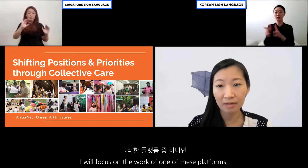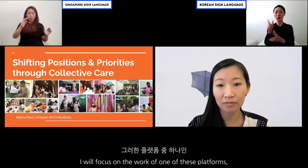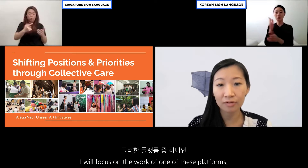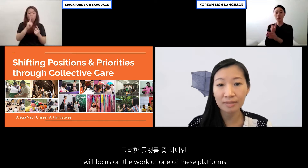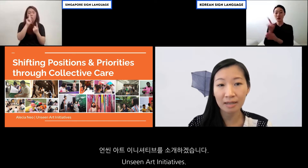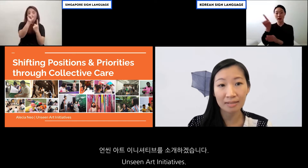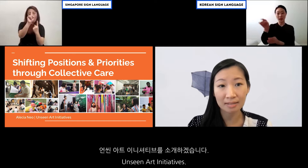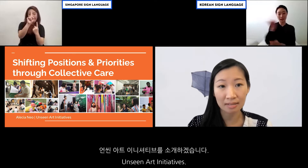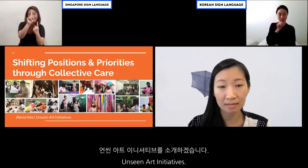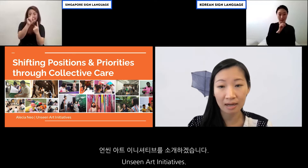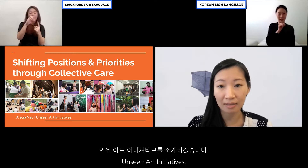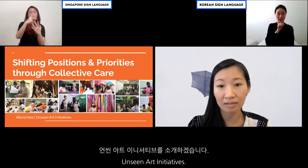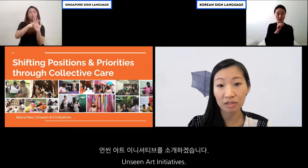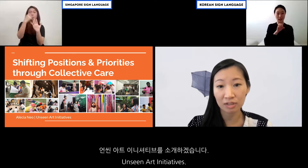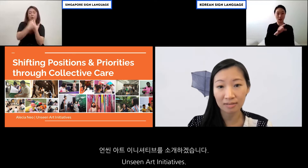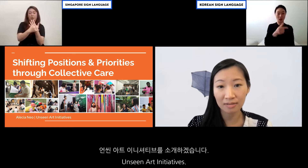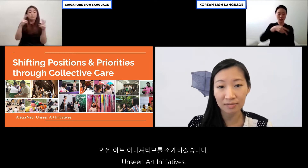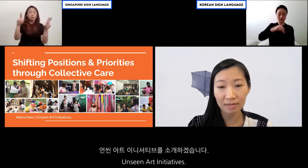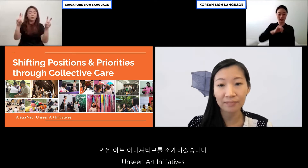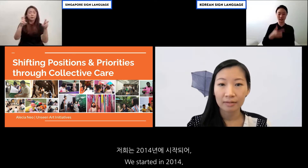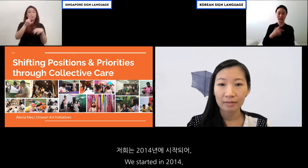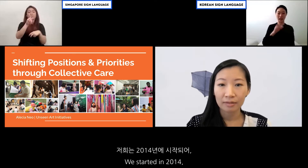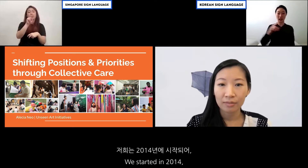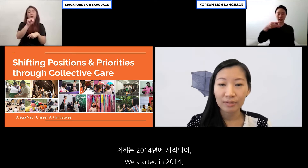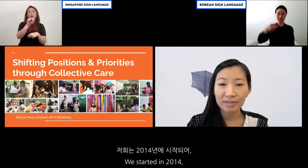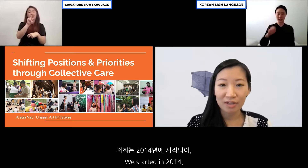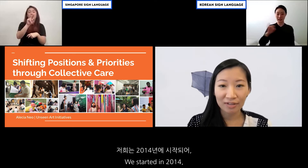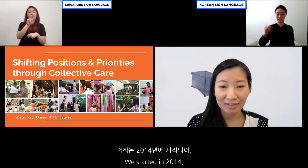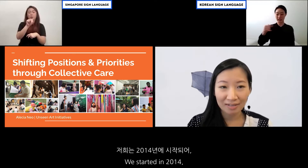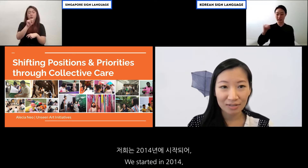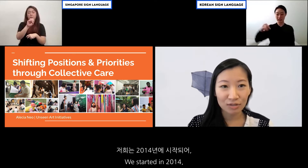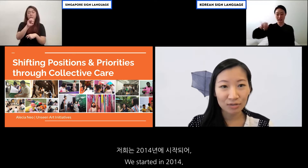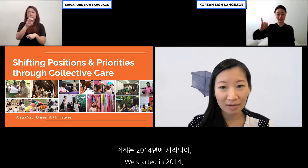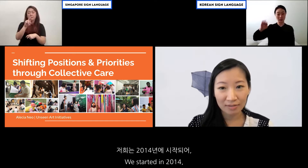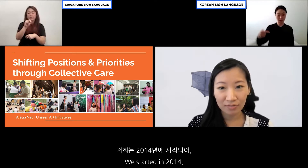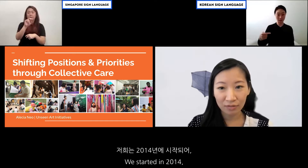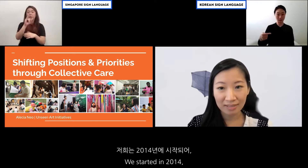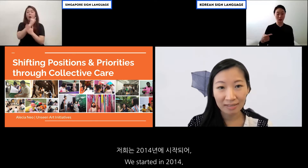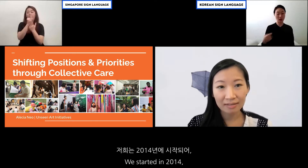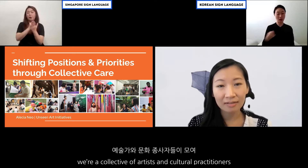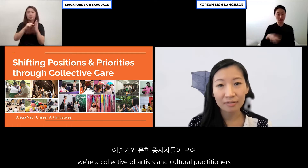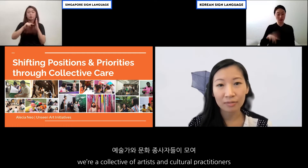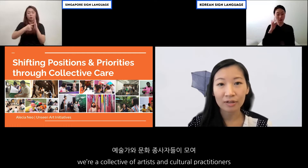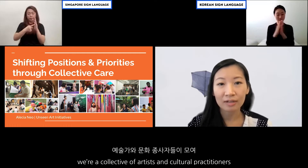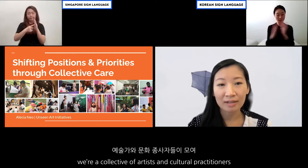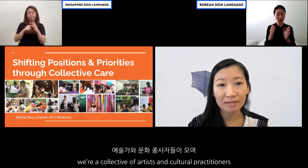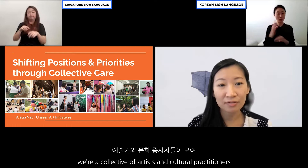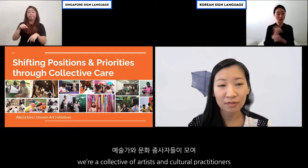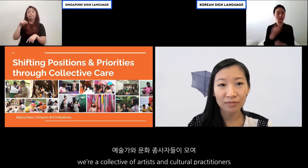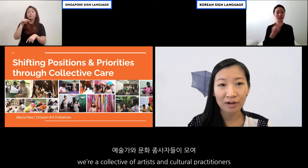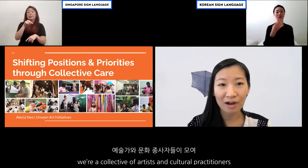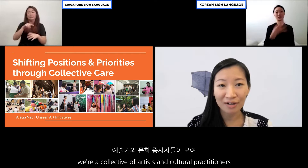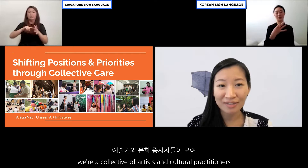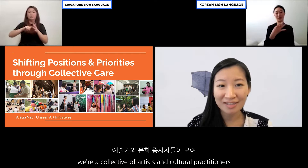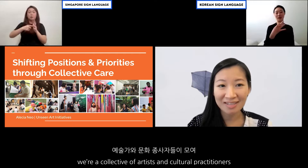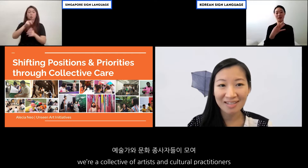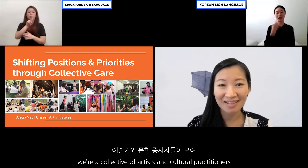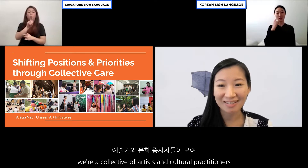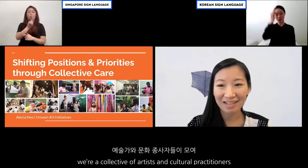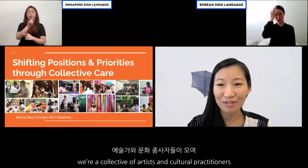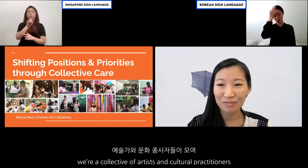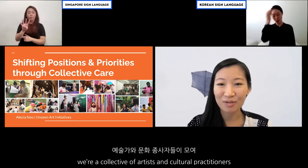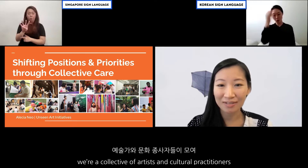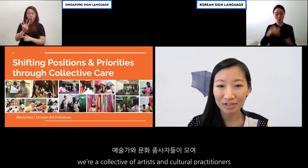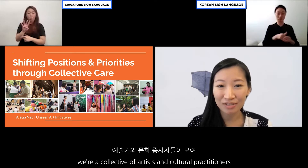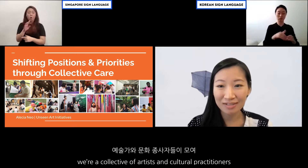these platforms, Unseen Art Initiatives. We started in 2014. We're a collective of artists